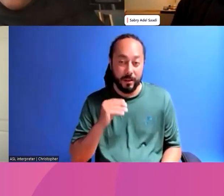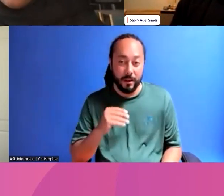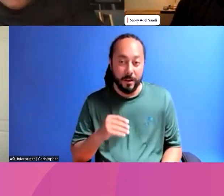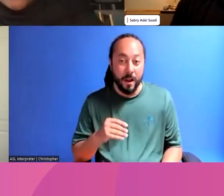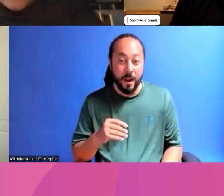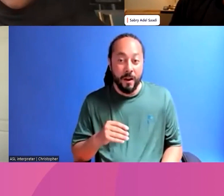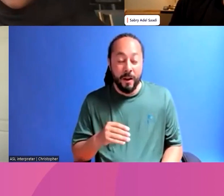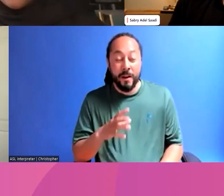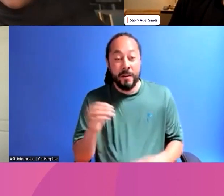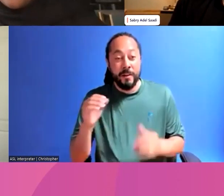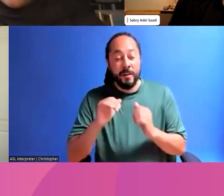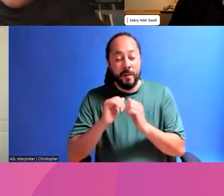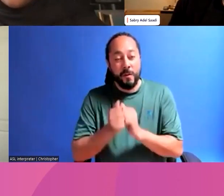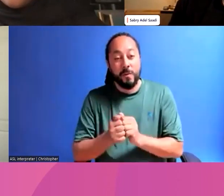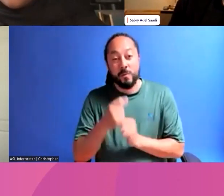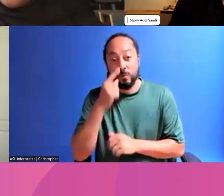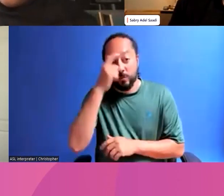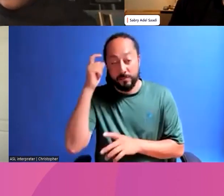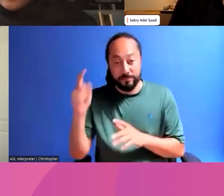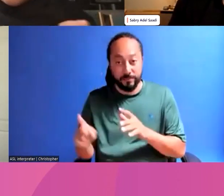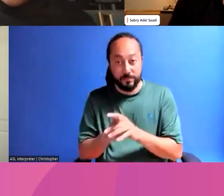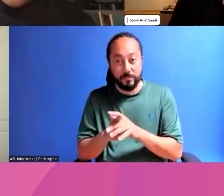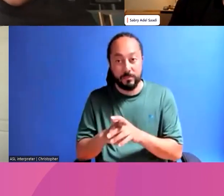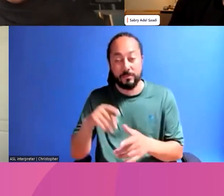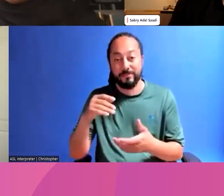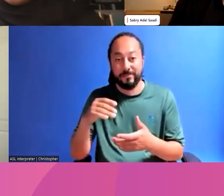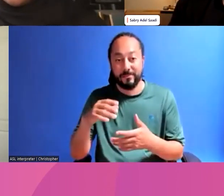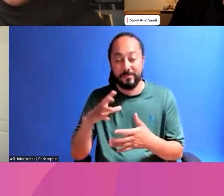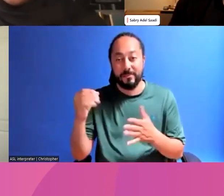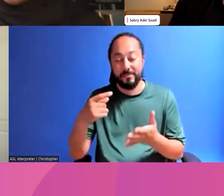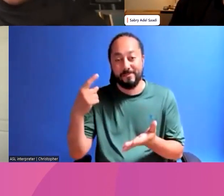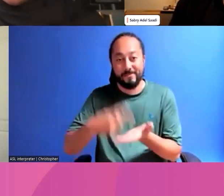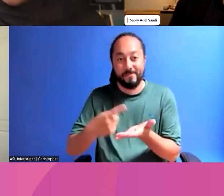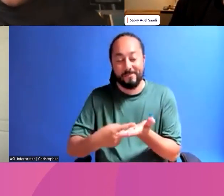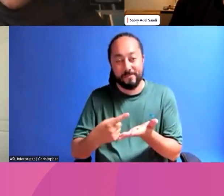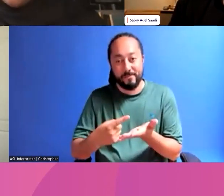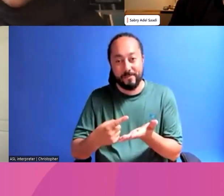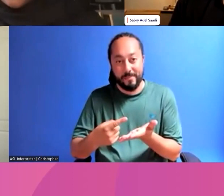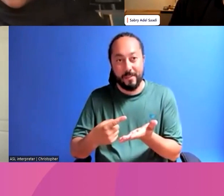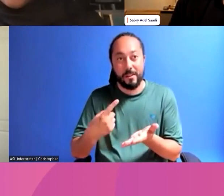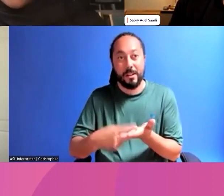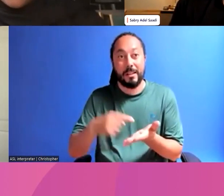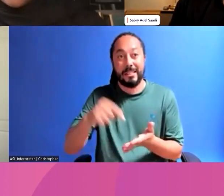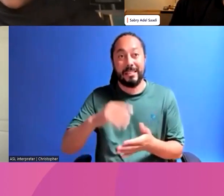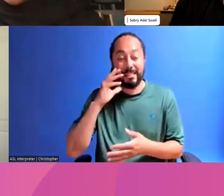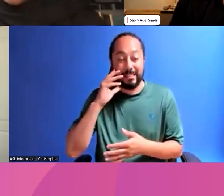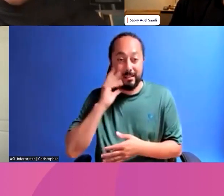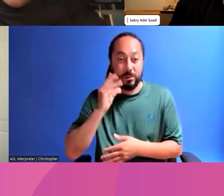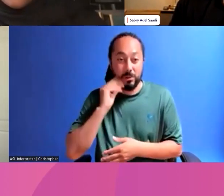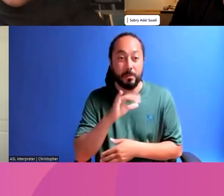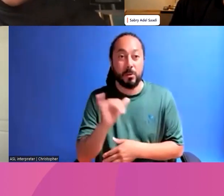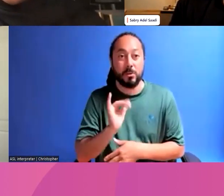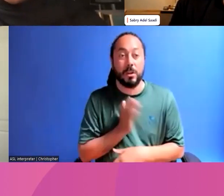how trauma comes up in, I guess, talking about these experiences, but also like our responsibilities as